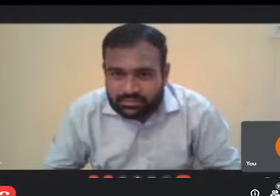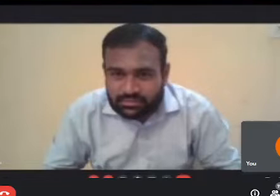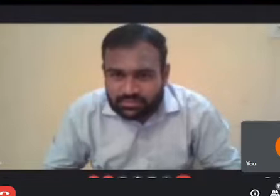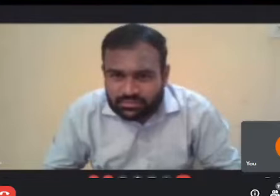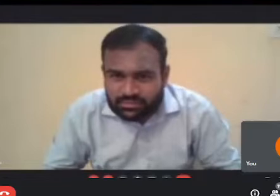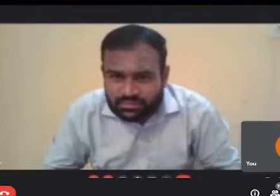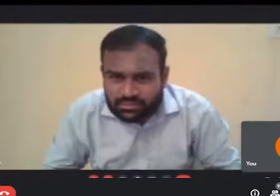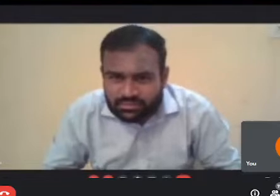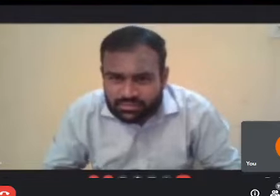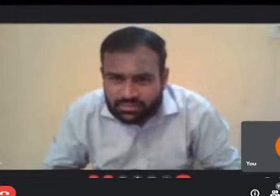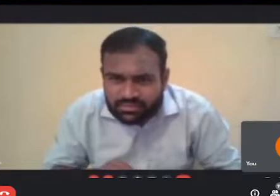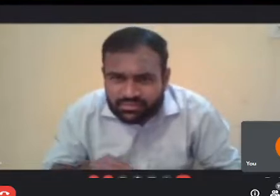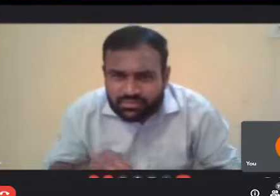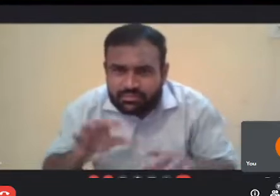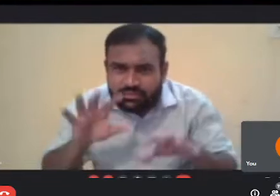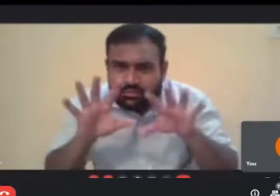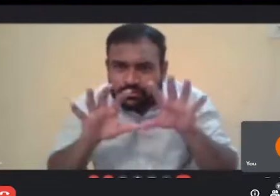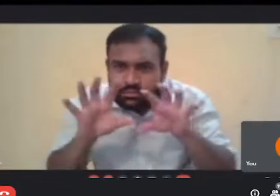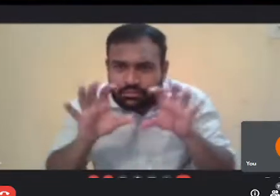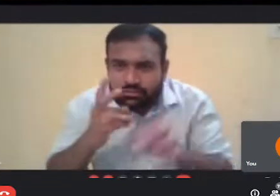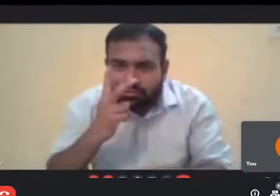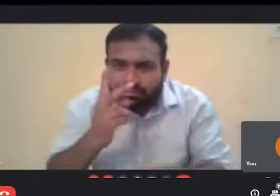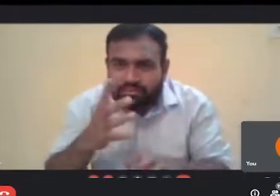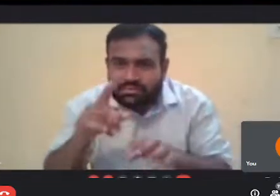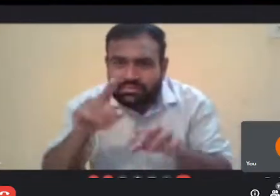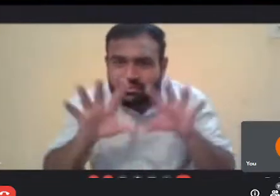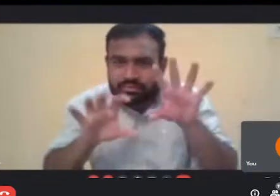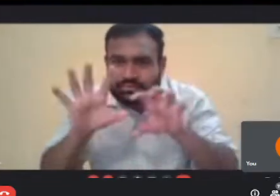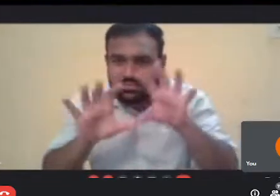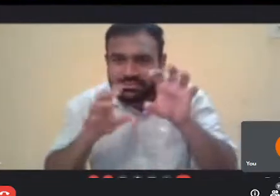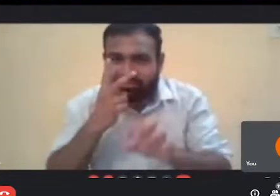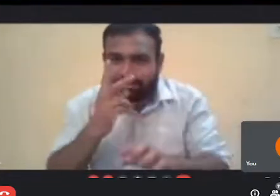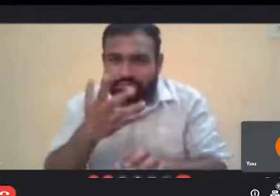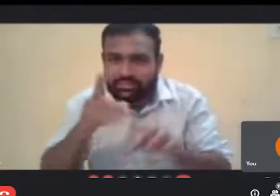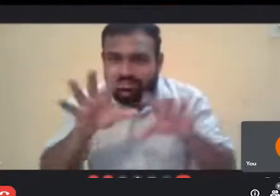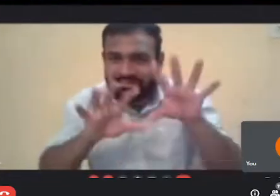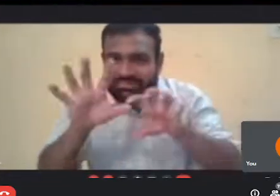in some Western countries, the